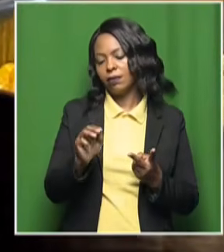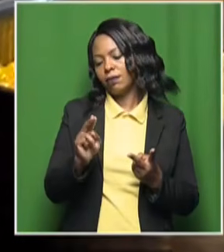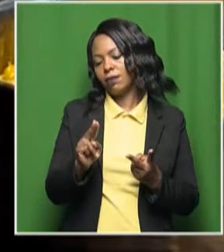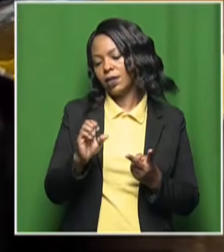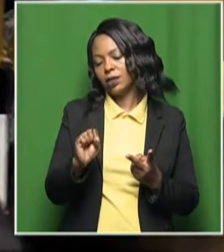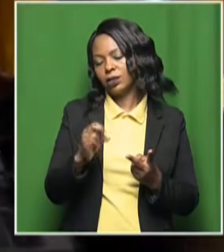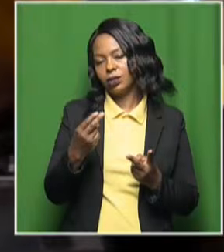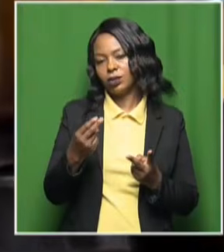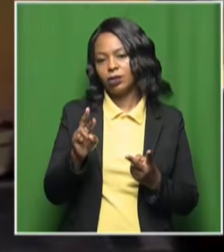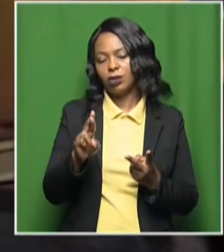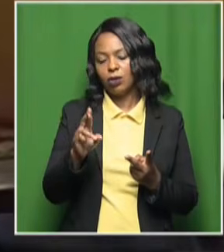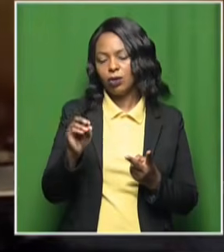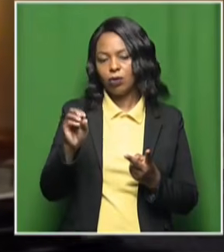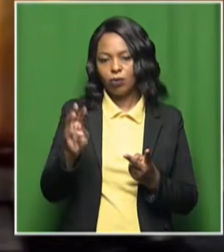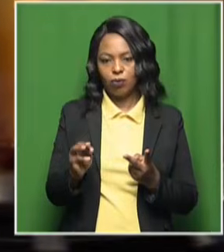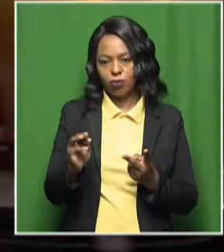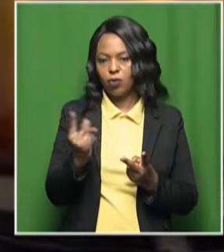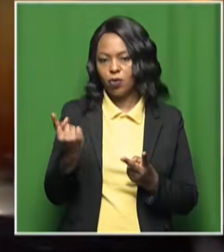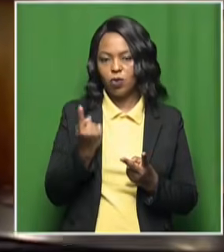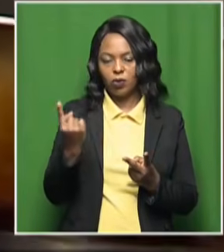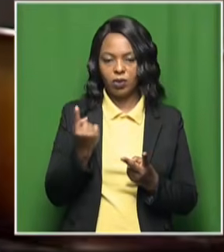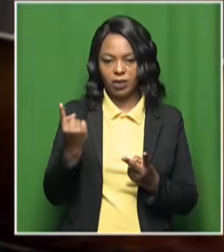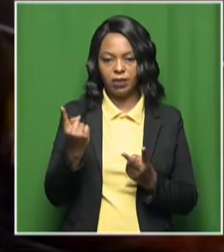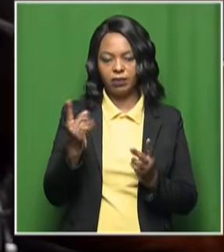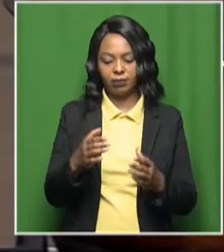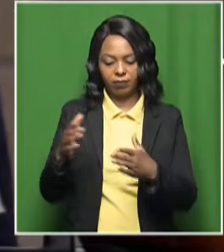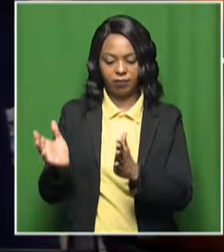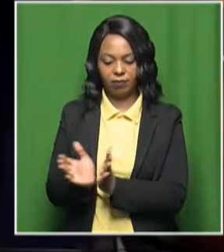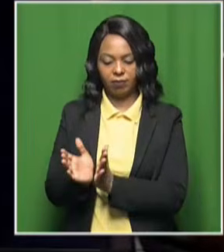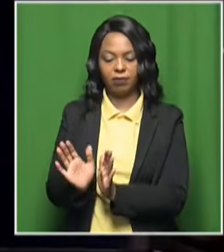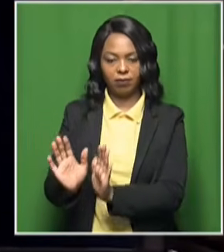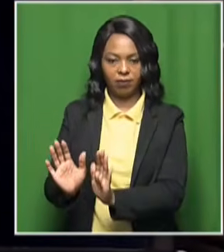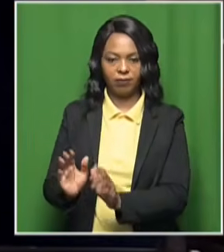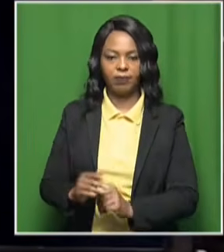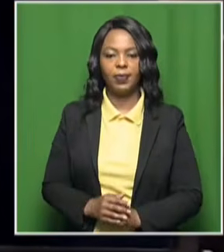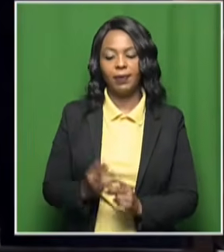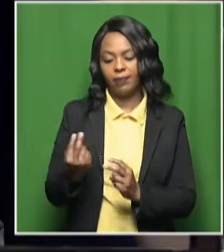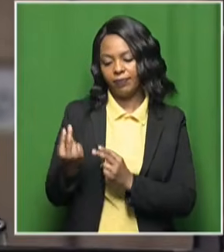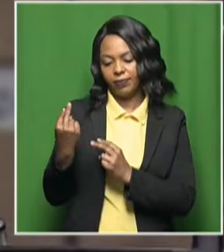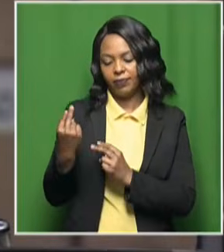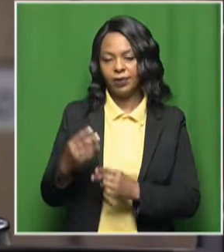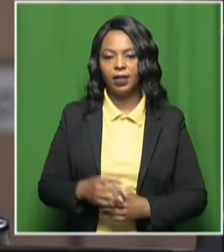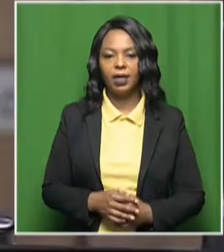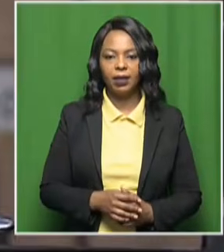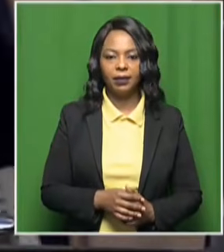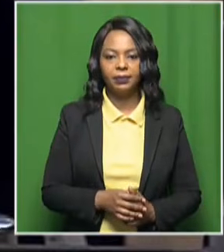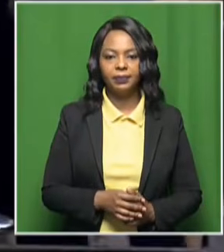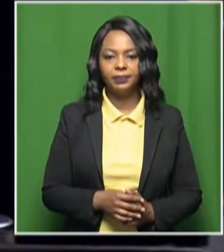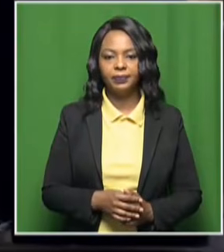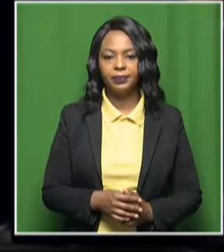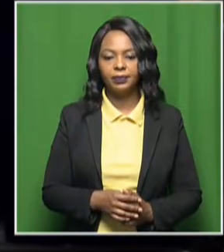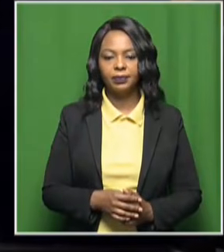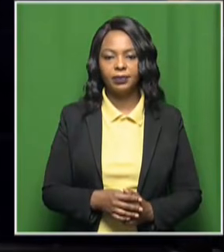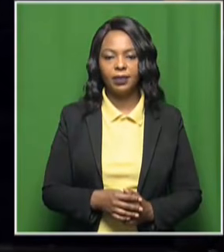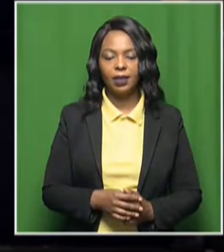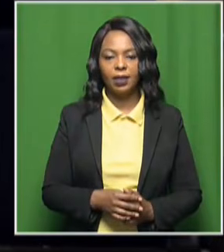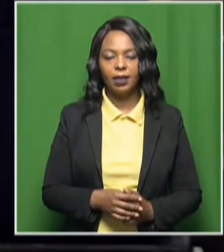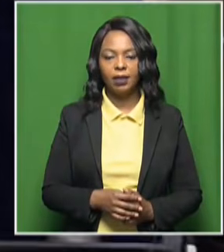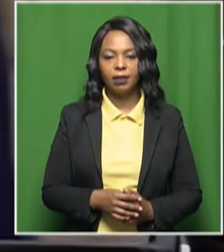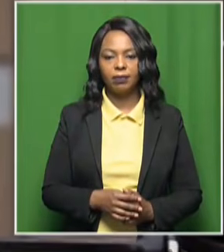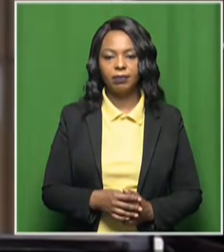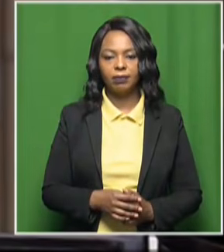add that into there. Okay. I'm going to ask you to stir in while I dish the rice in. Sorry. Okay, I can